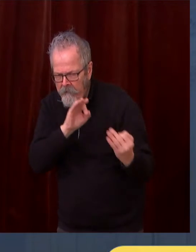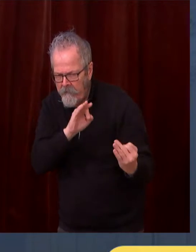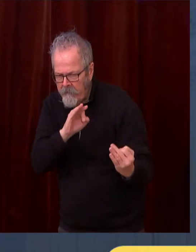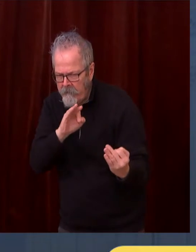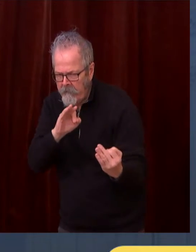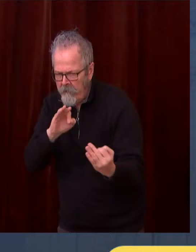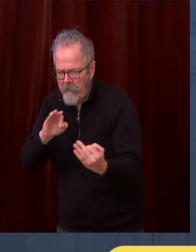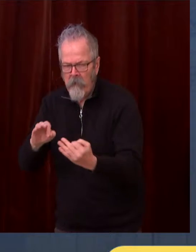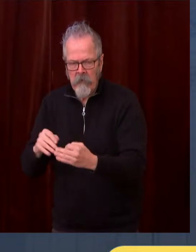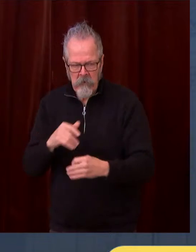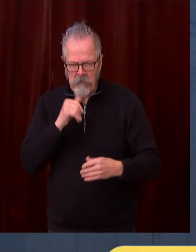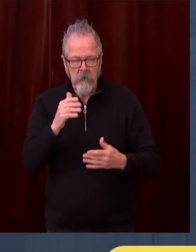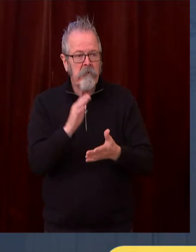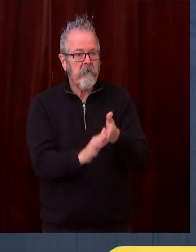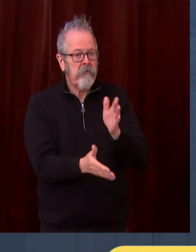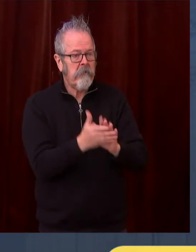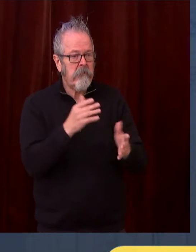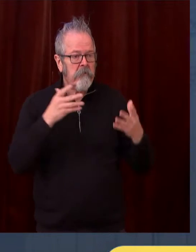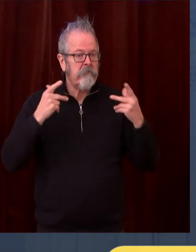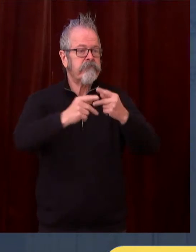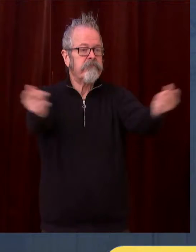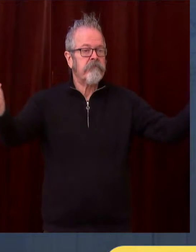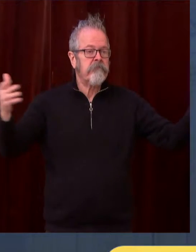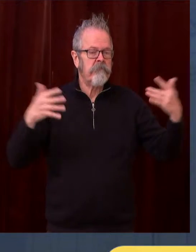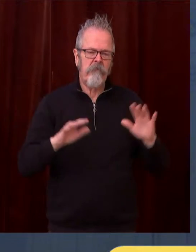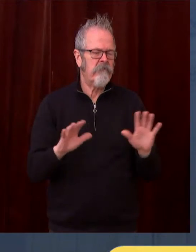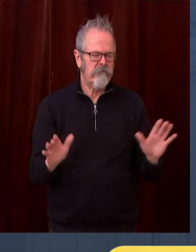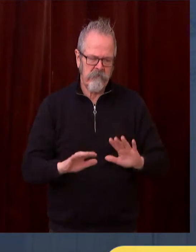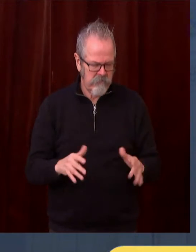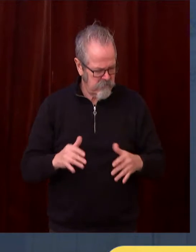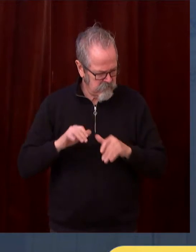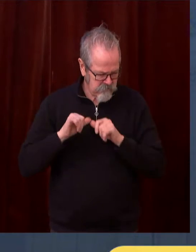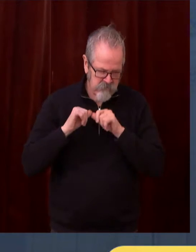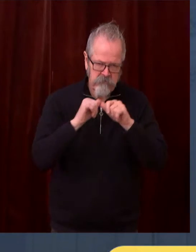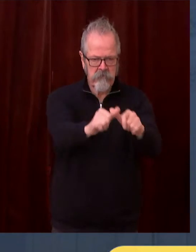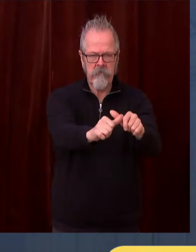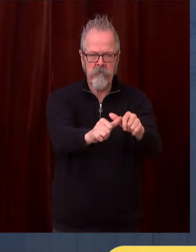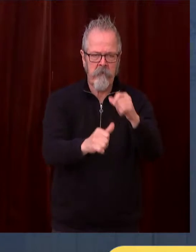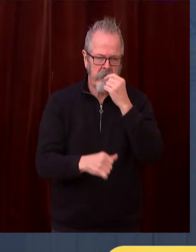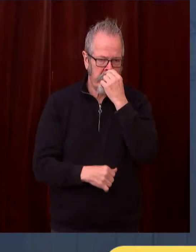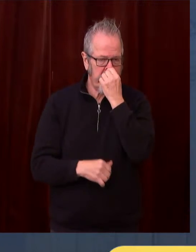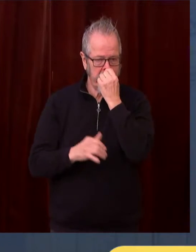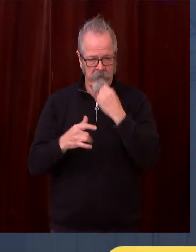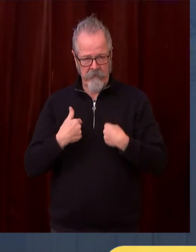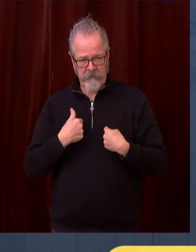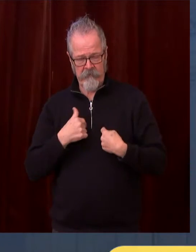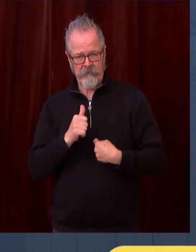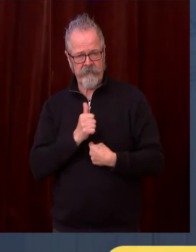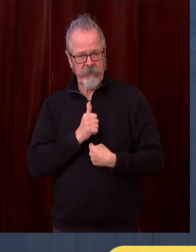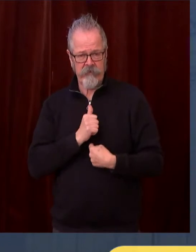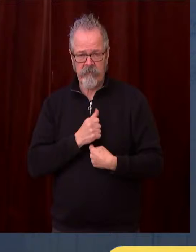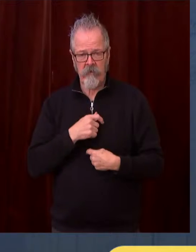vaccine. And I too look forward to whenever my number comes up.